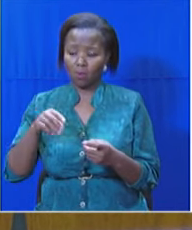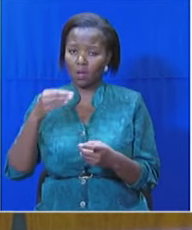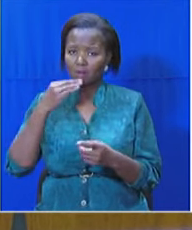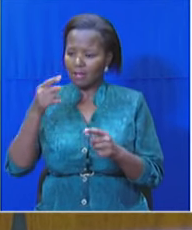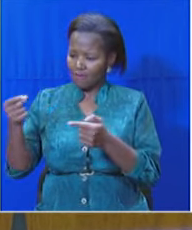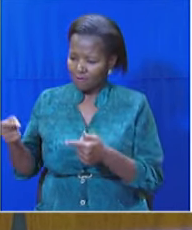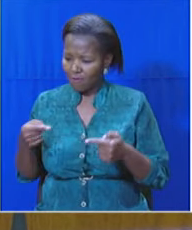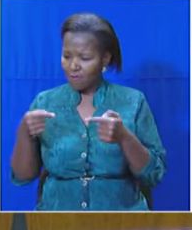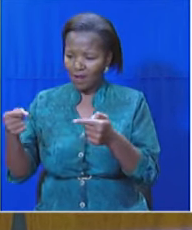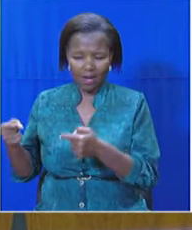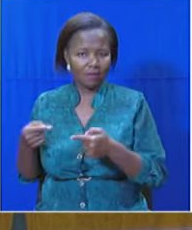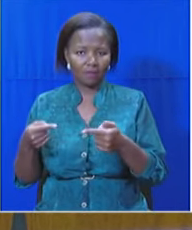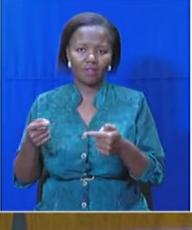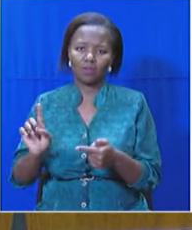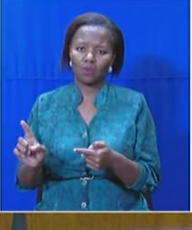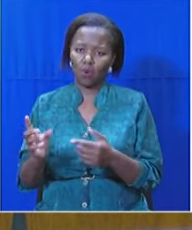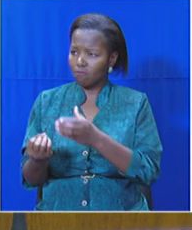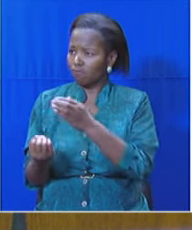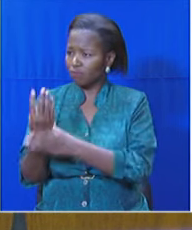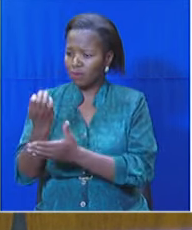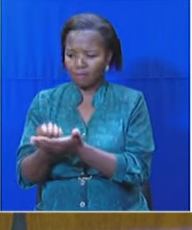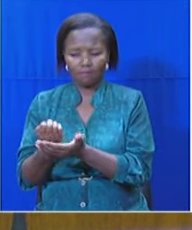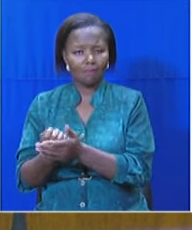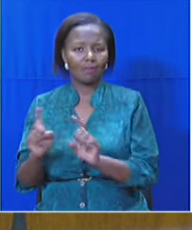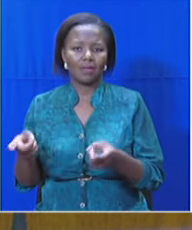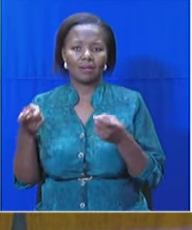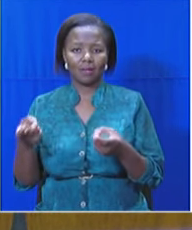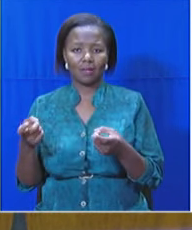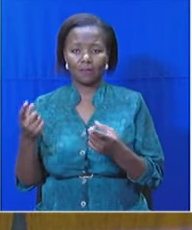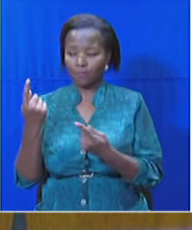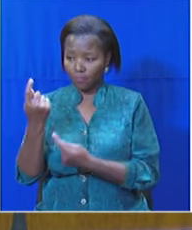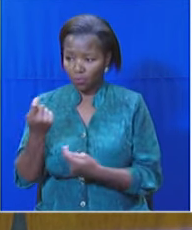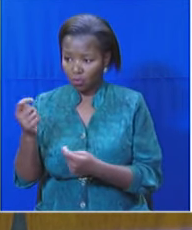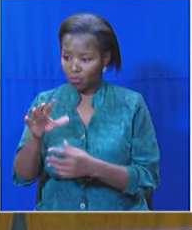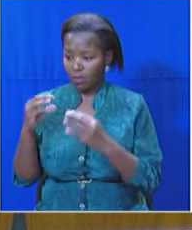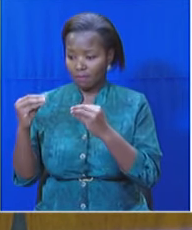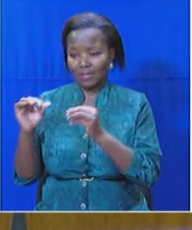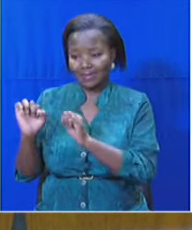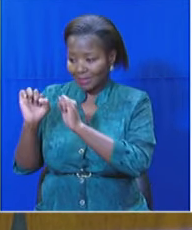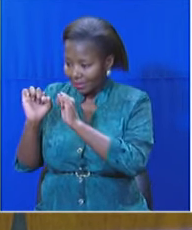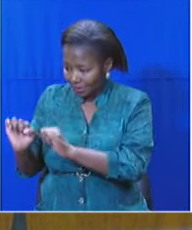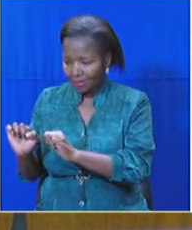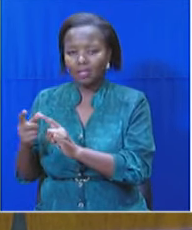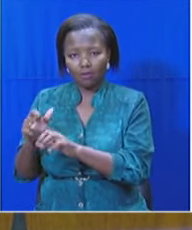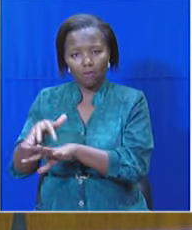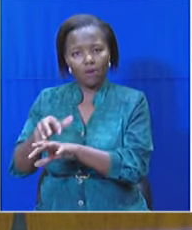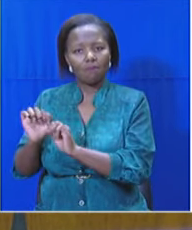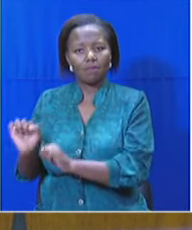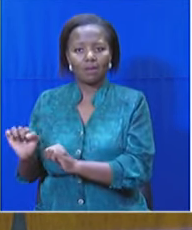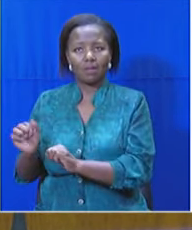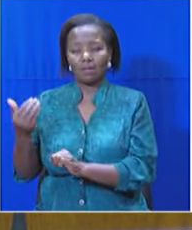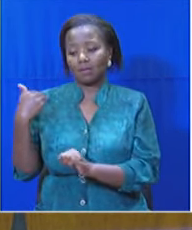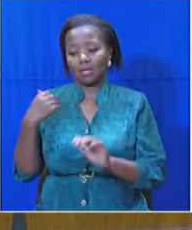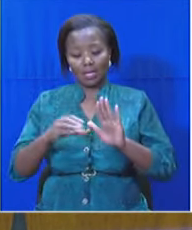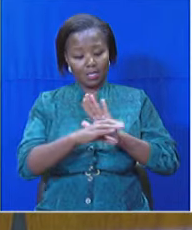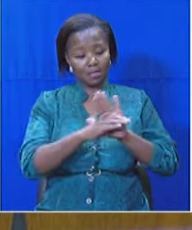for the local economies. Rural industries can only be facilitated from the major crop. Repealing of Section